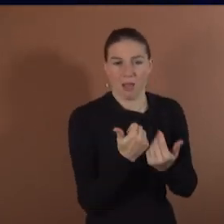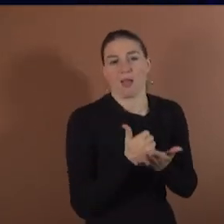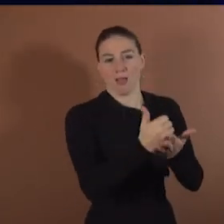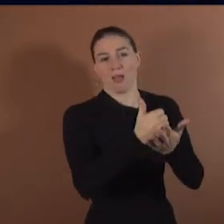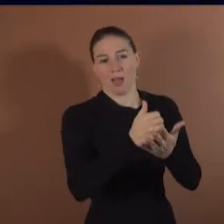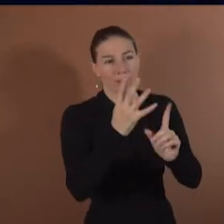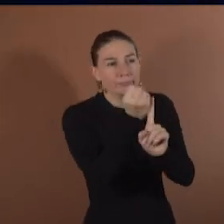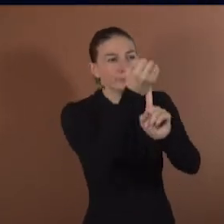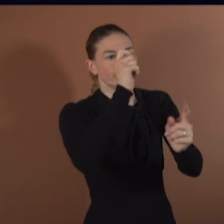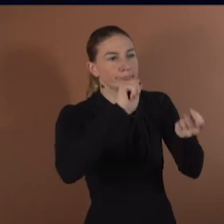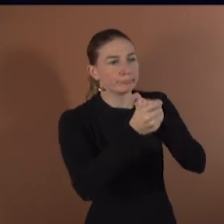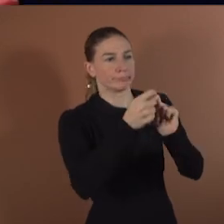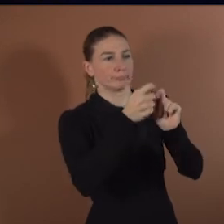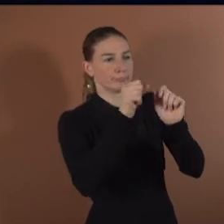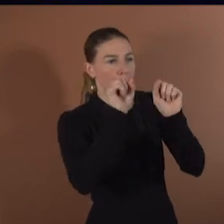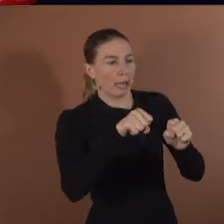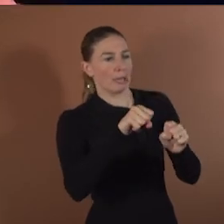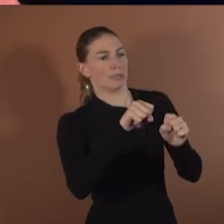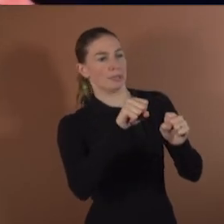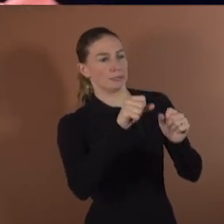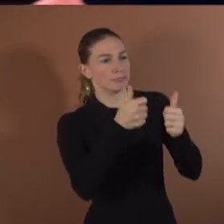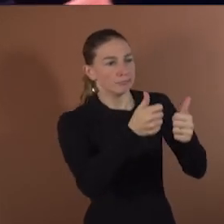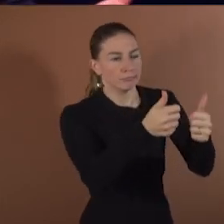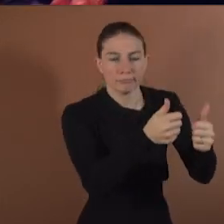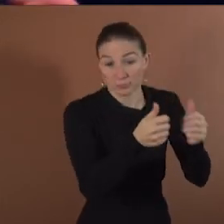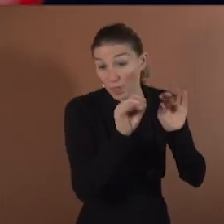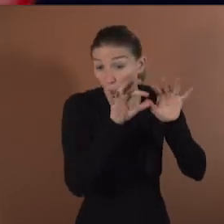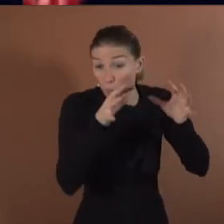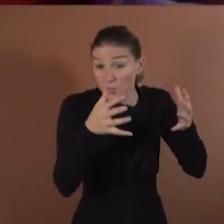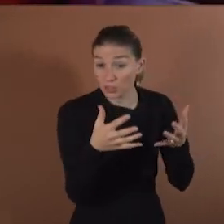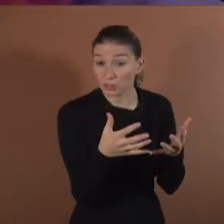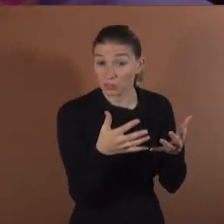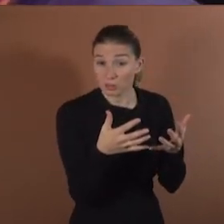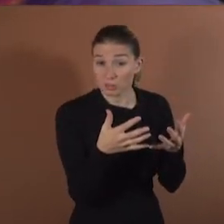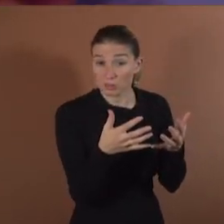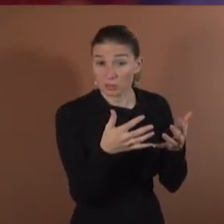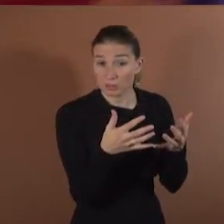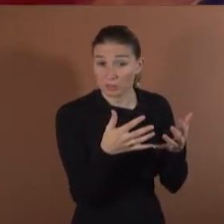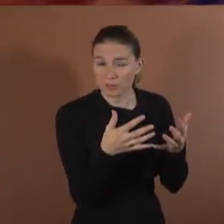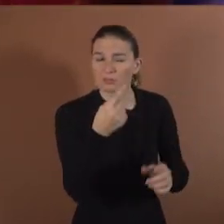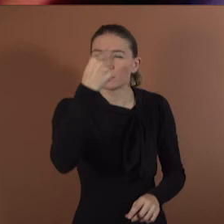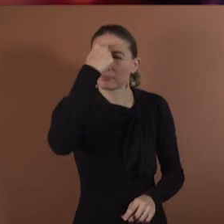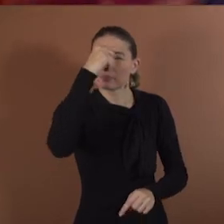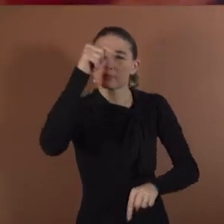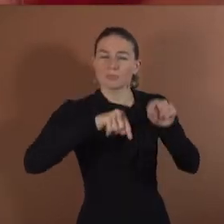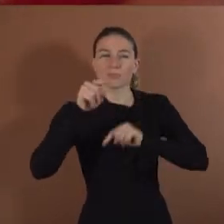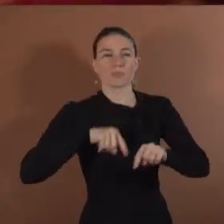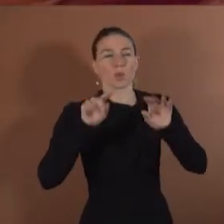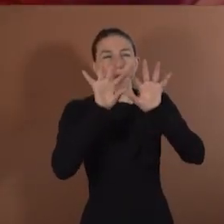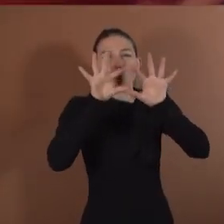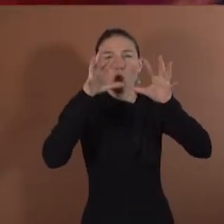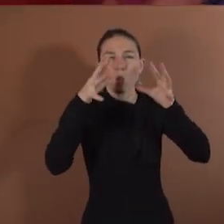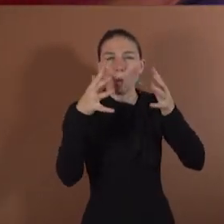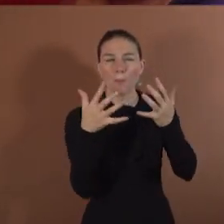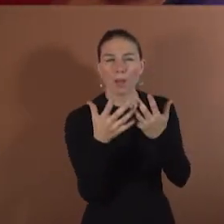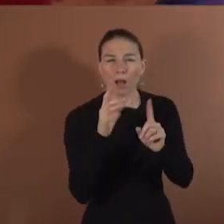change, all of these extraordinary communications, what's it done for us? It's put the power of global culture at the fingers' ends of